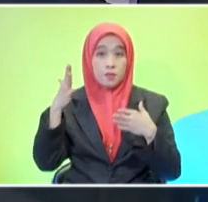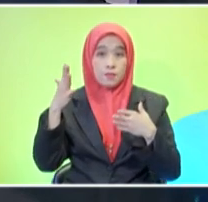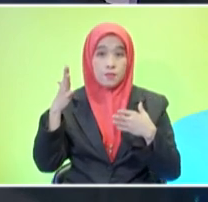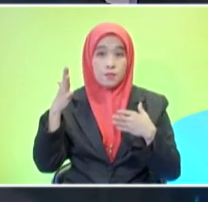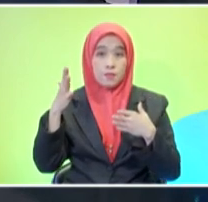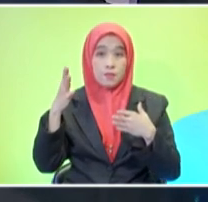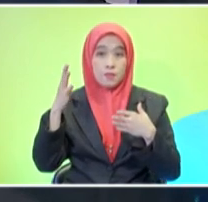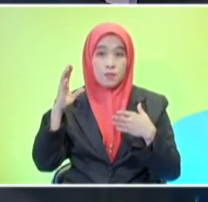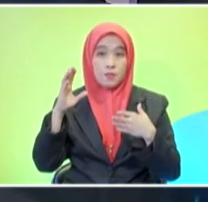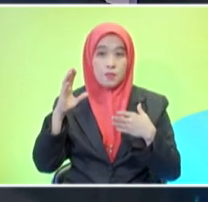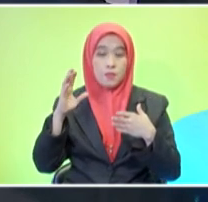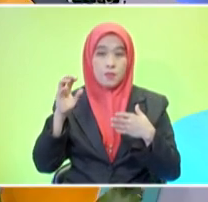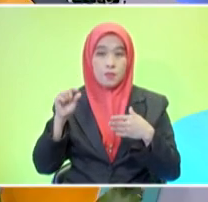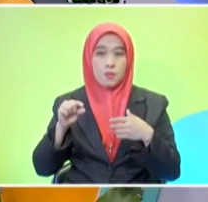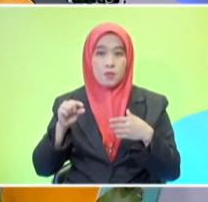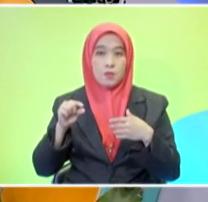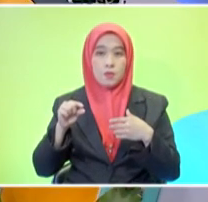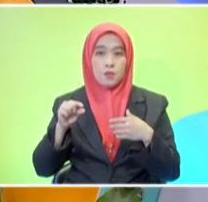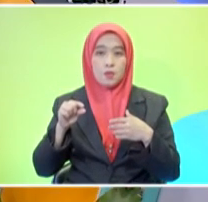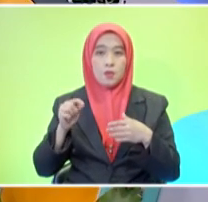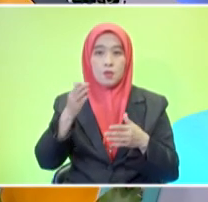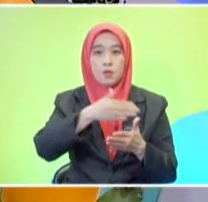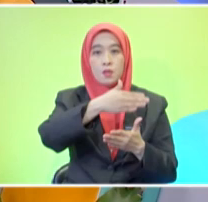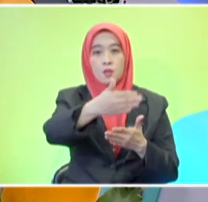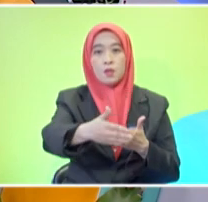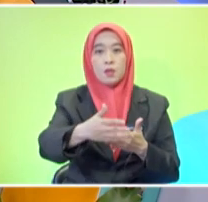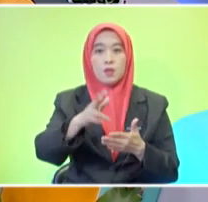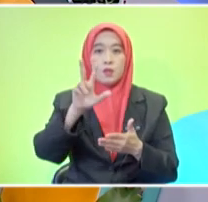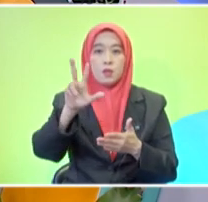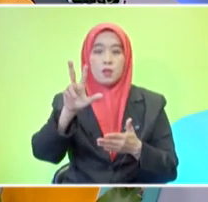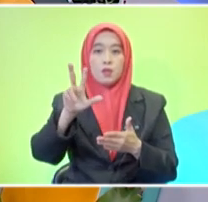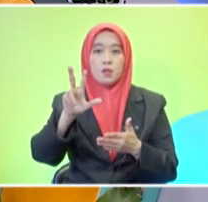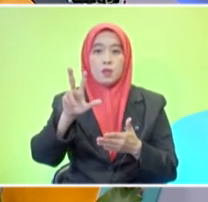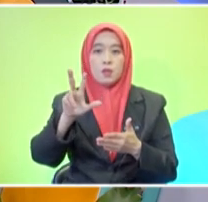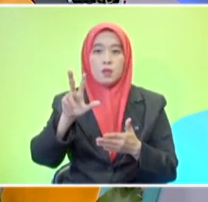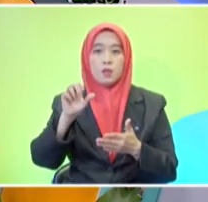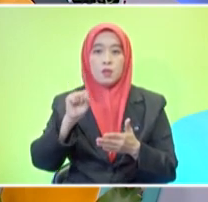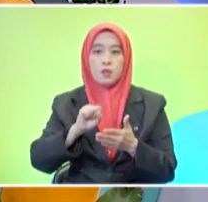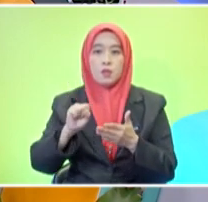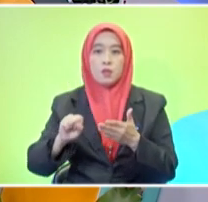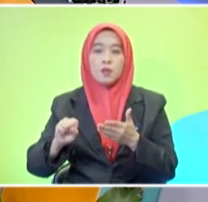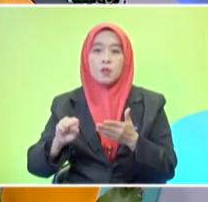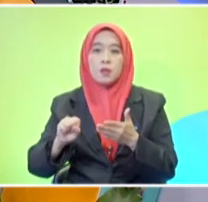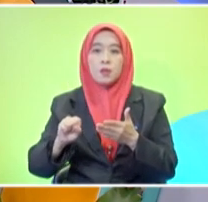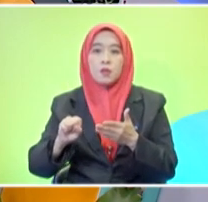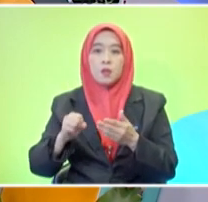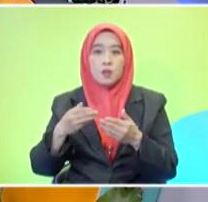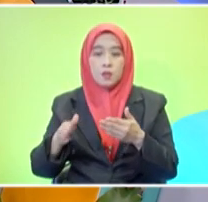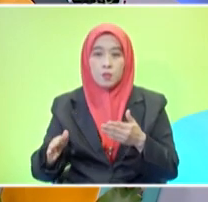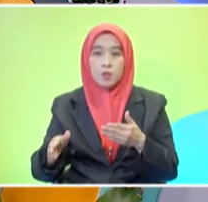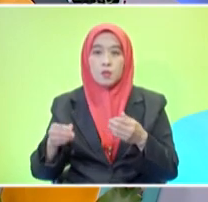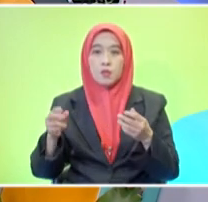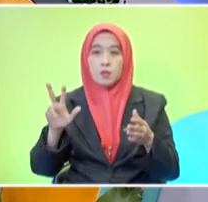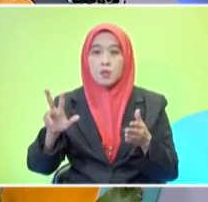15 seedlings, and the other one will have 3 seedlings. Mm-hmm. So after doing the experiment, conducting this experiment for 3 weeks,